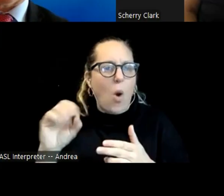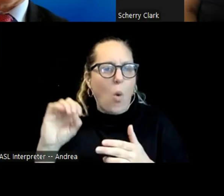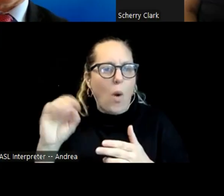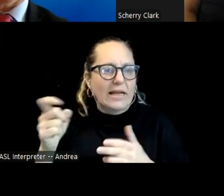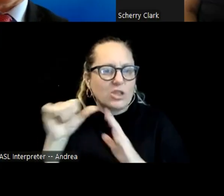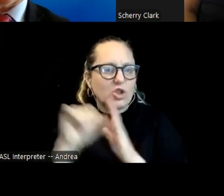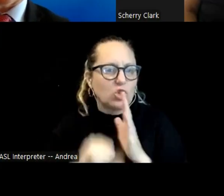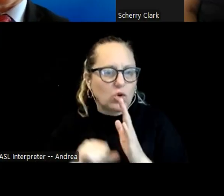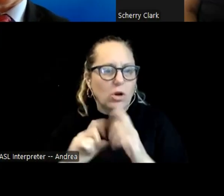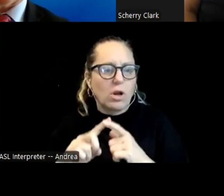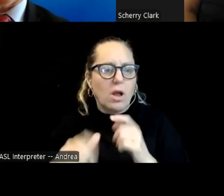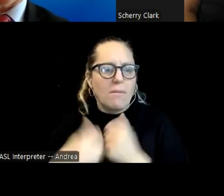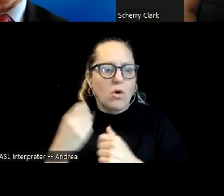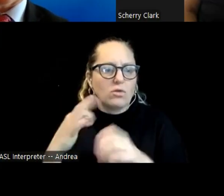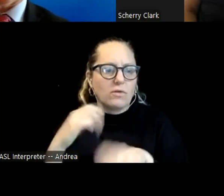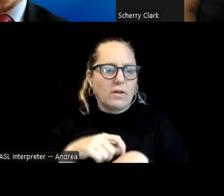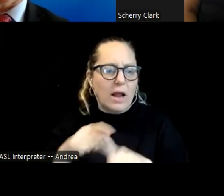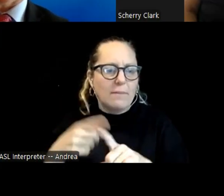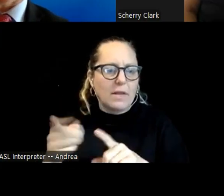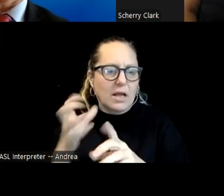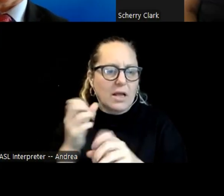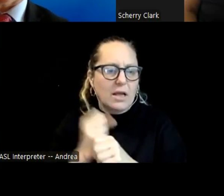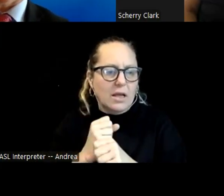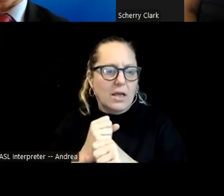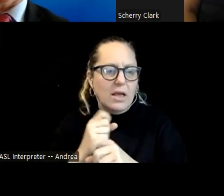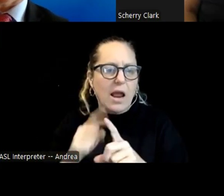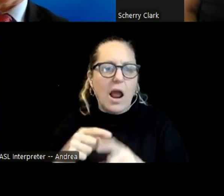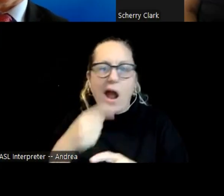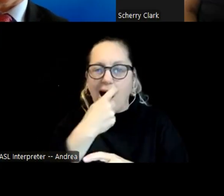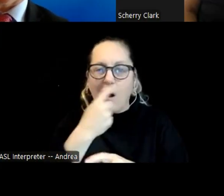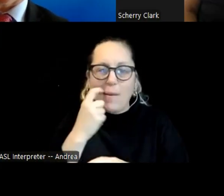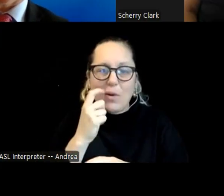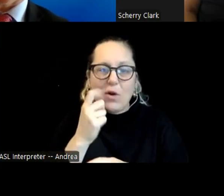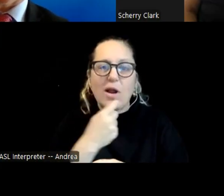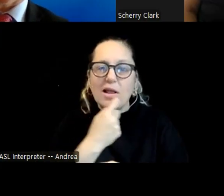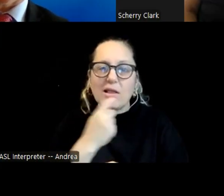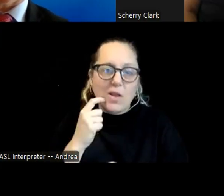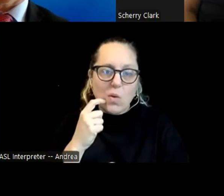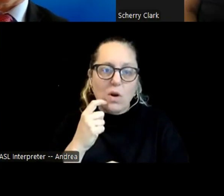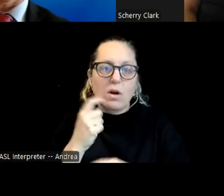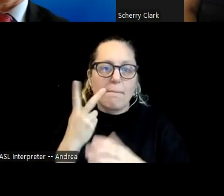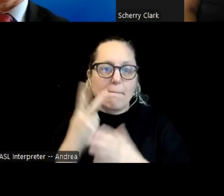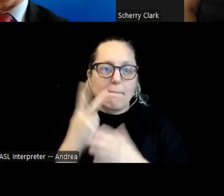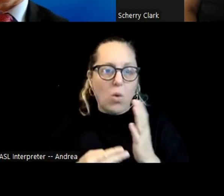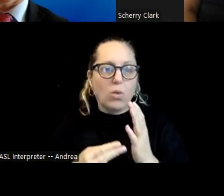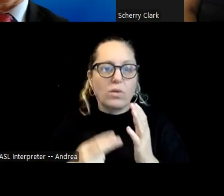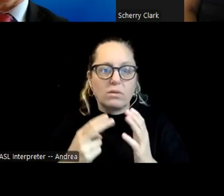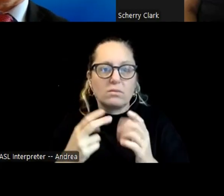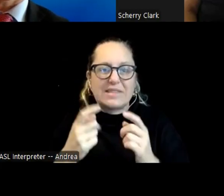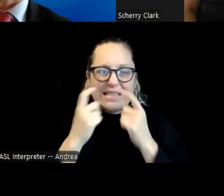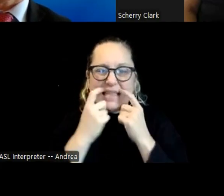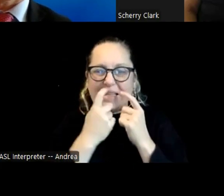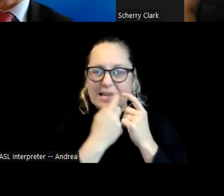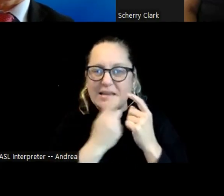So most of the time they are getting upper and lower teeth